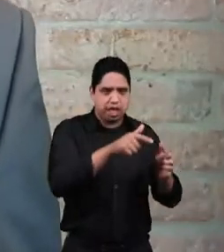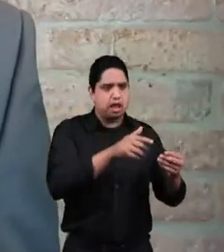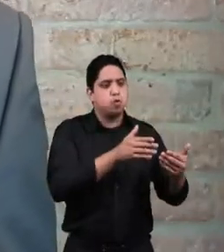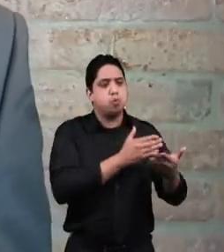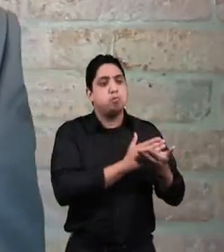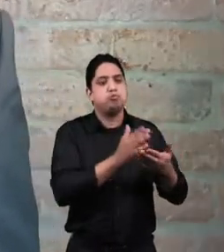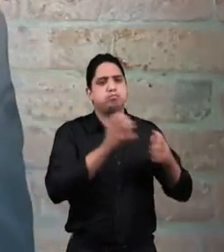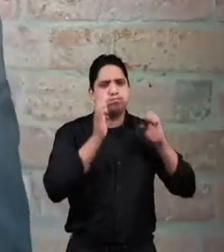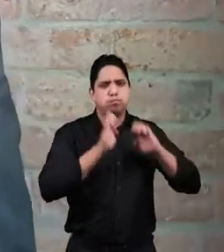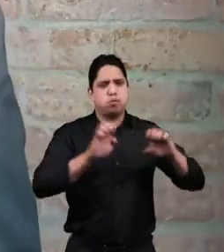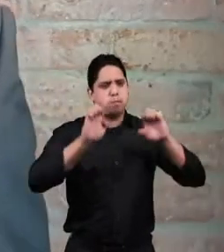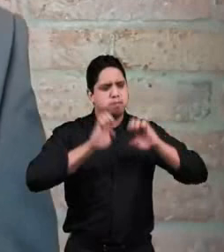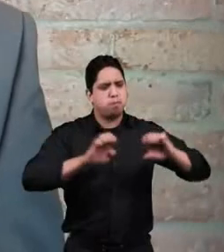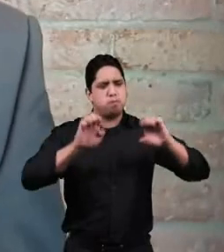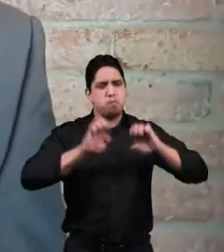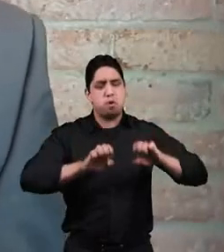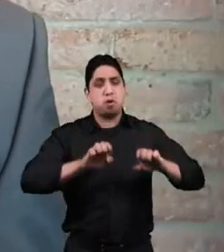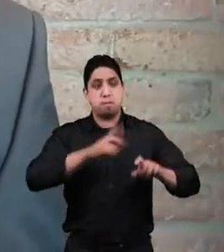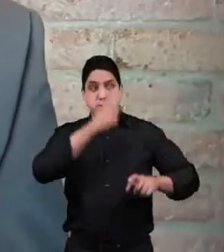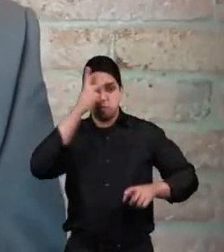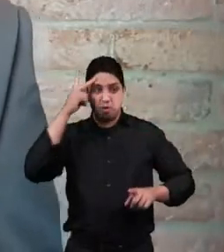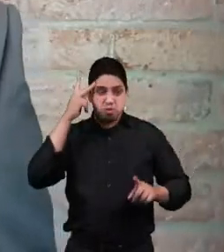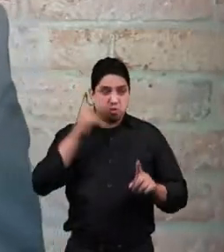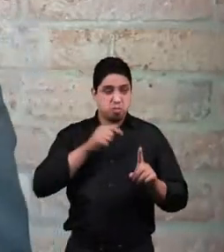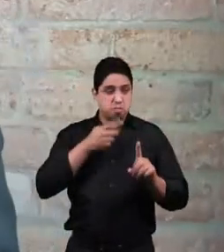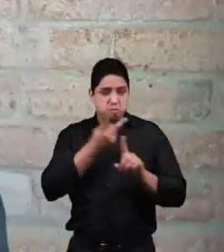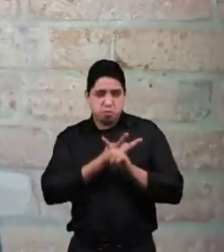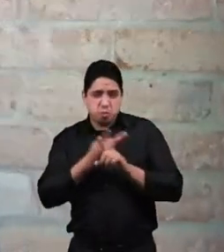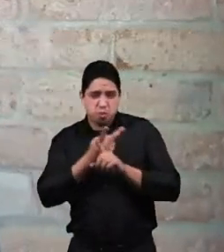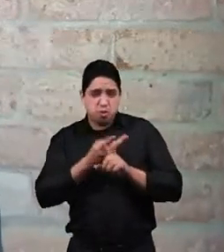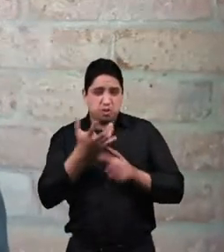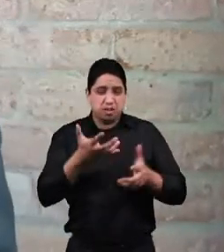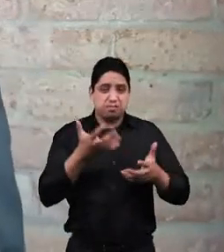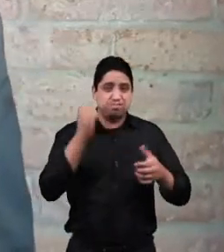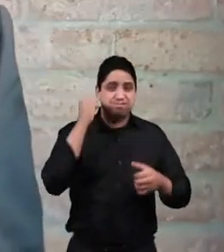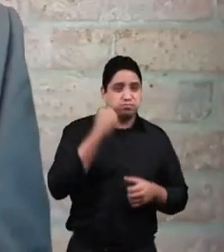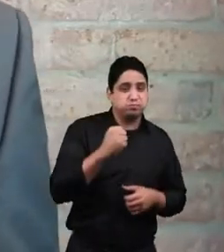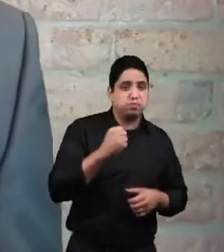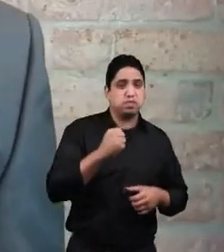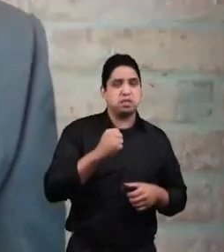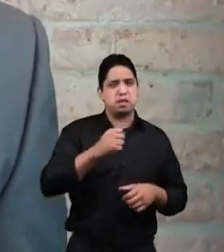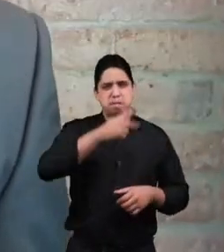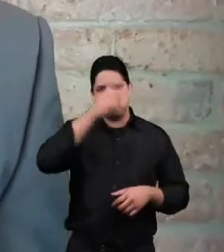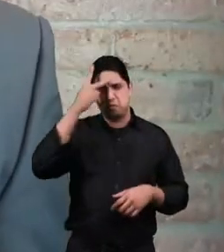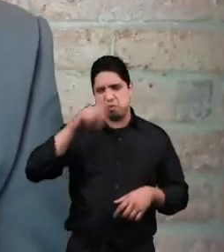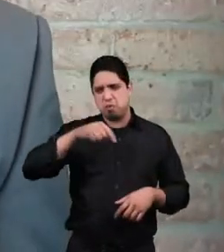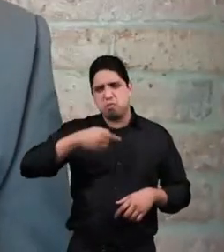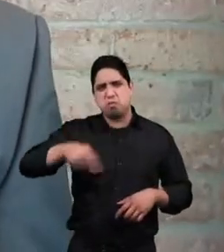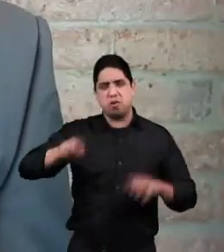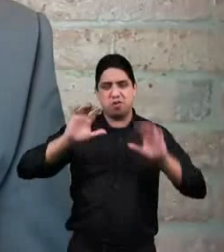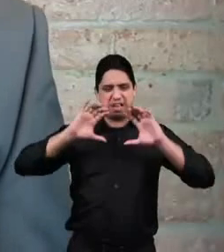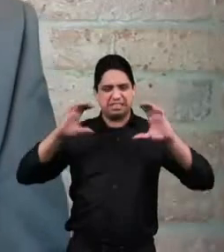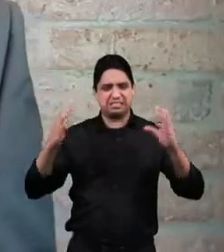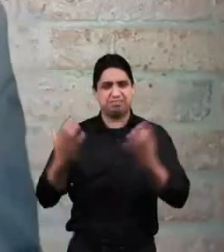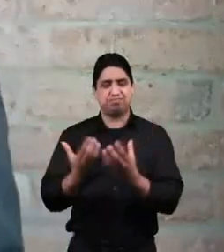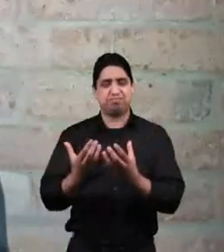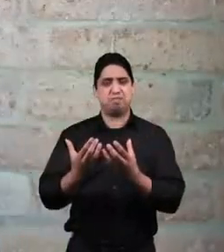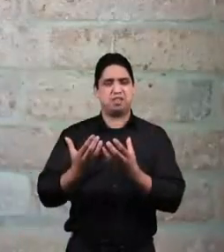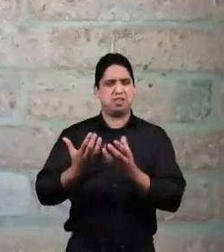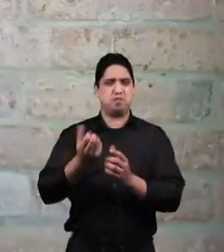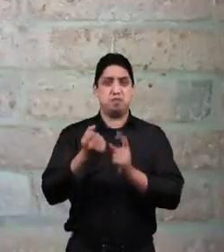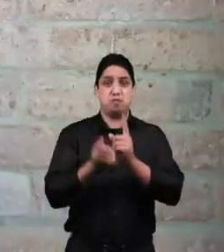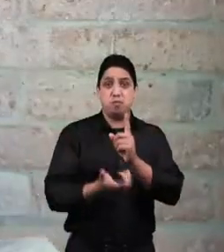Spirit, it went out to evangelize and was prosecuted. It was thrown into the